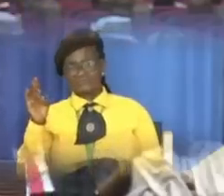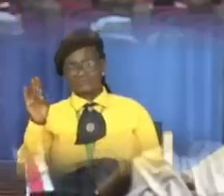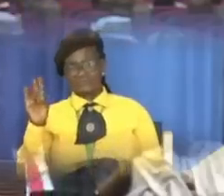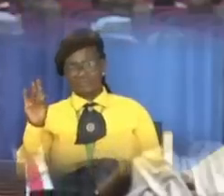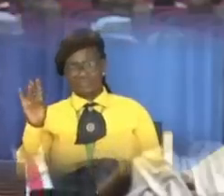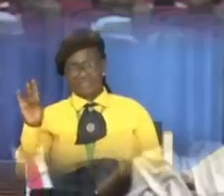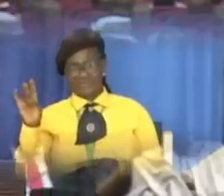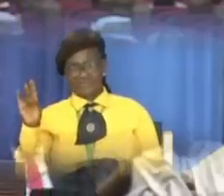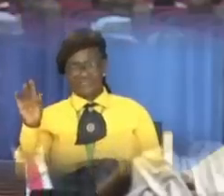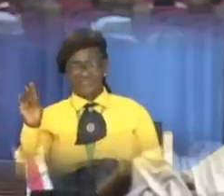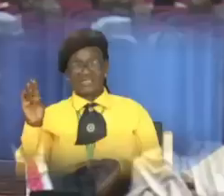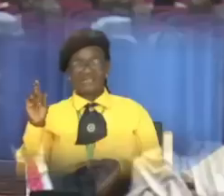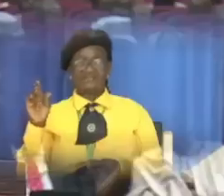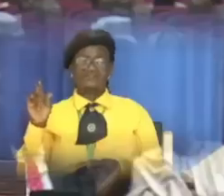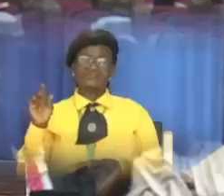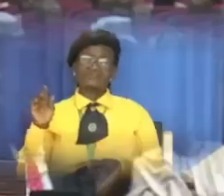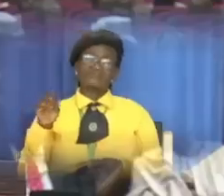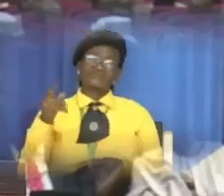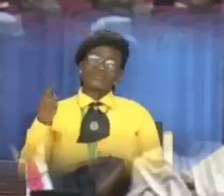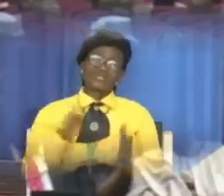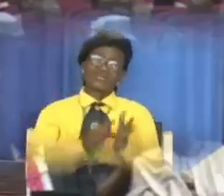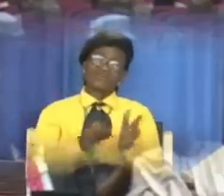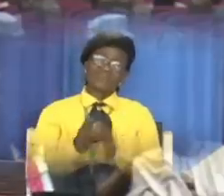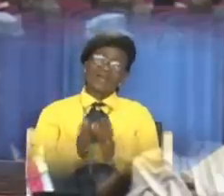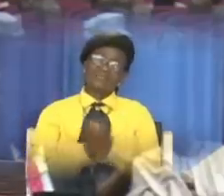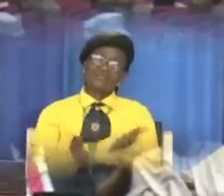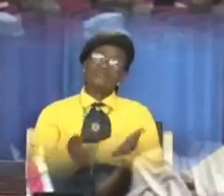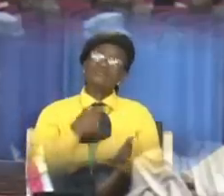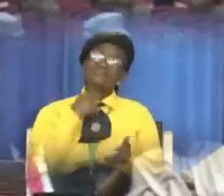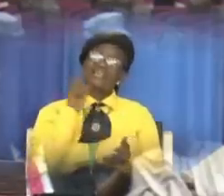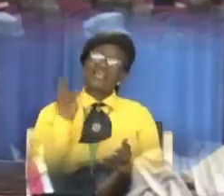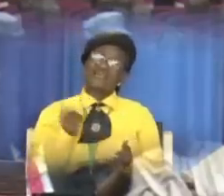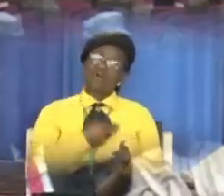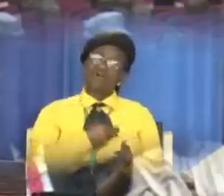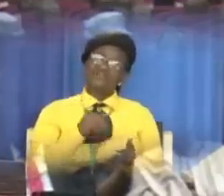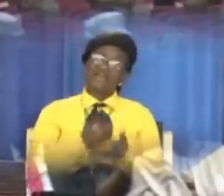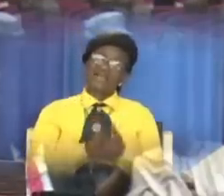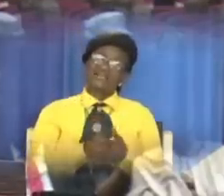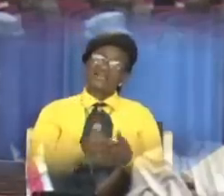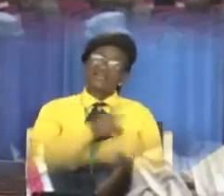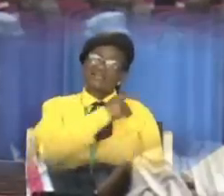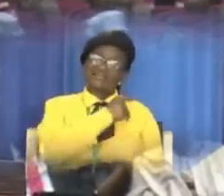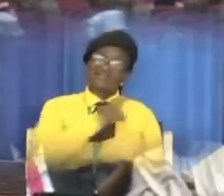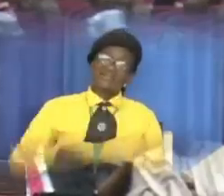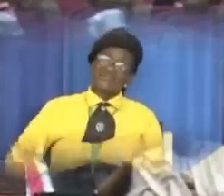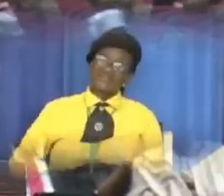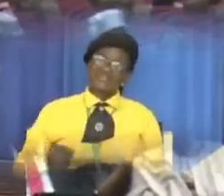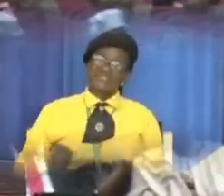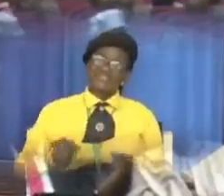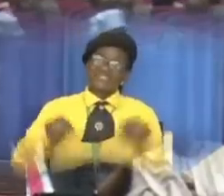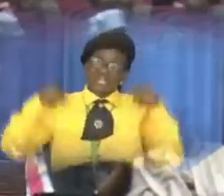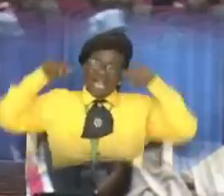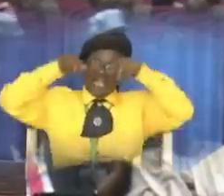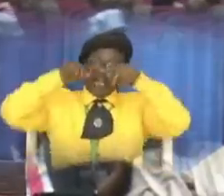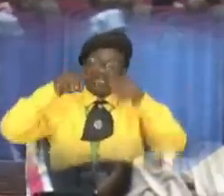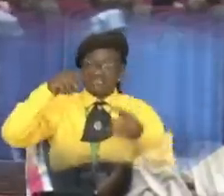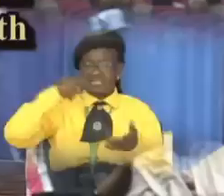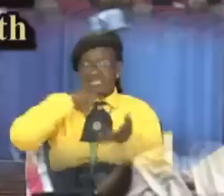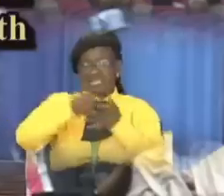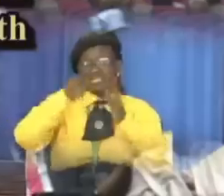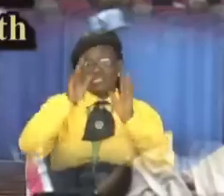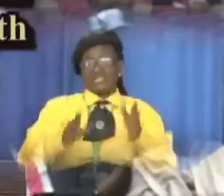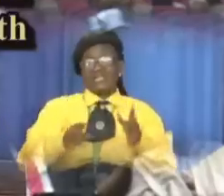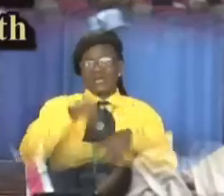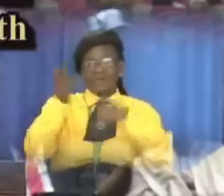15 to 17, the Bible tells us that David, the giant killer, went to war.